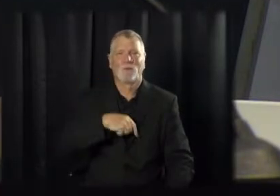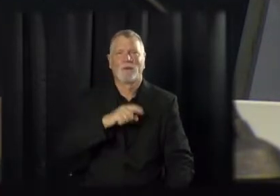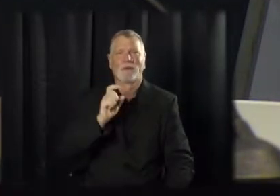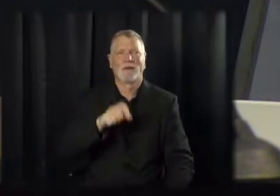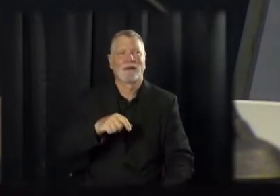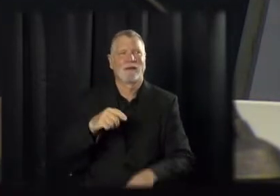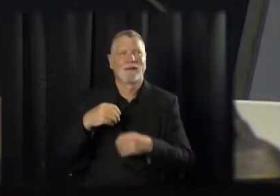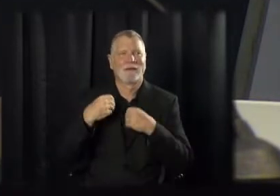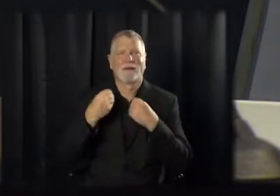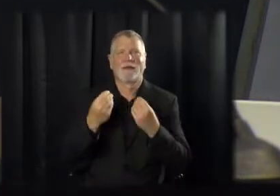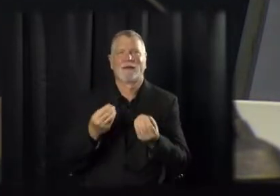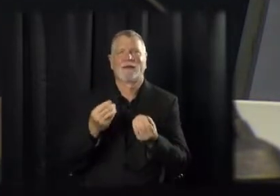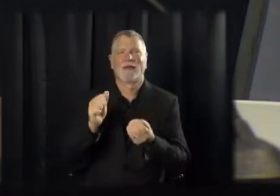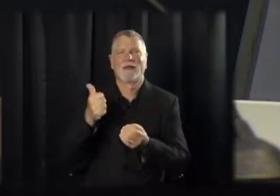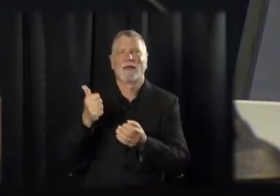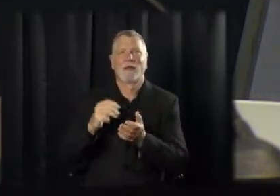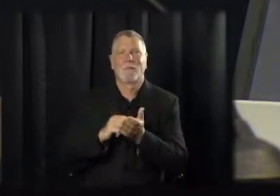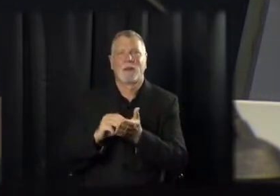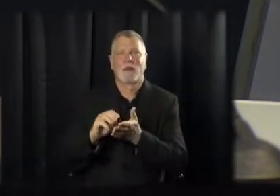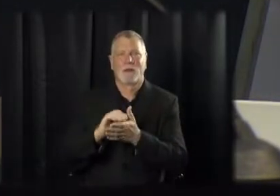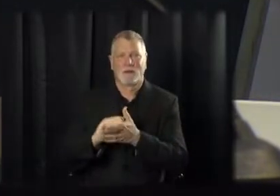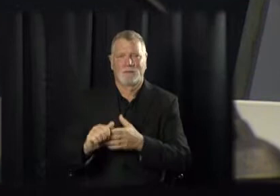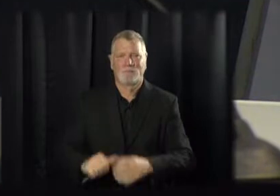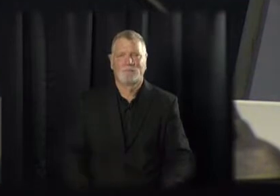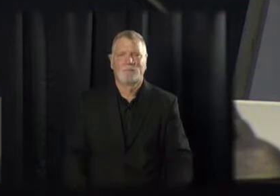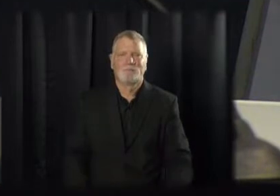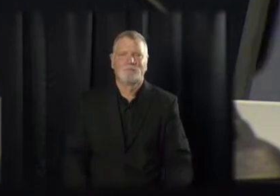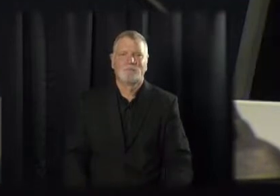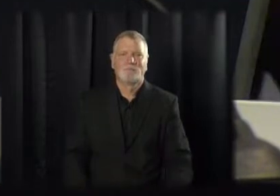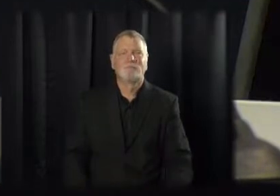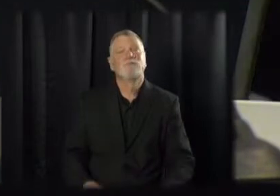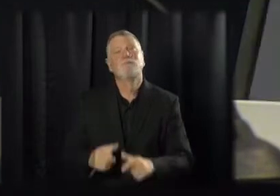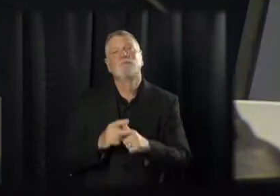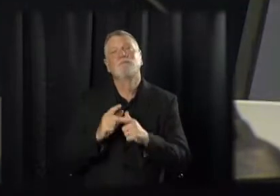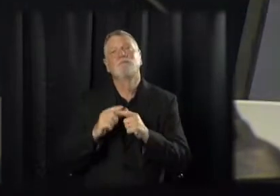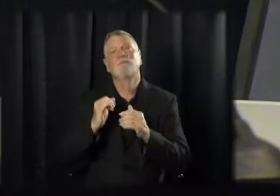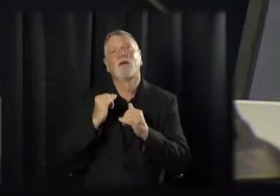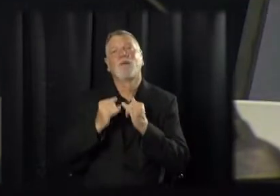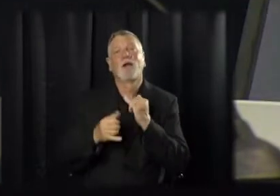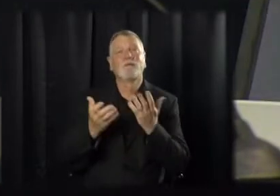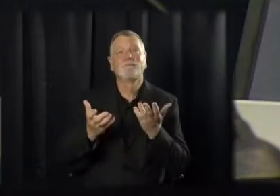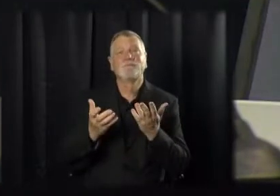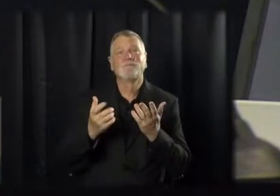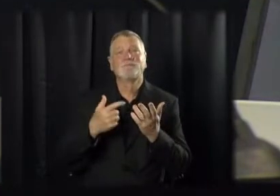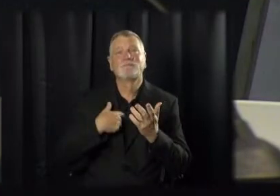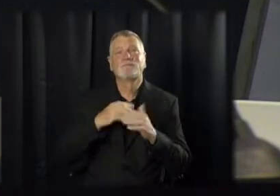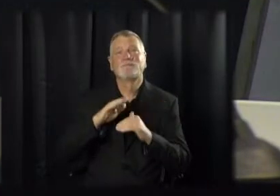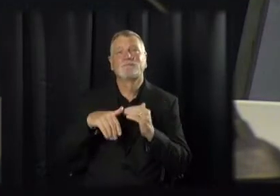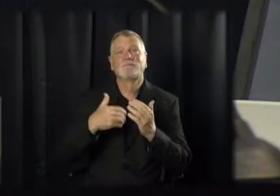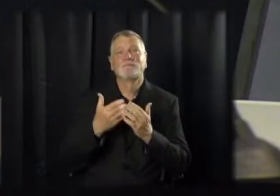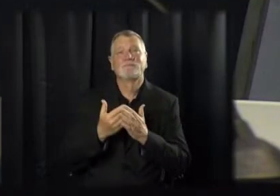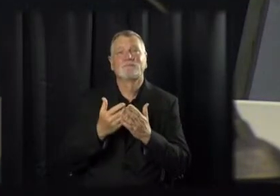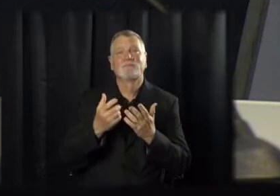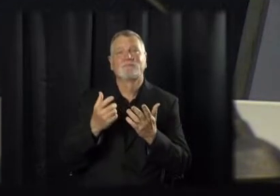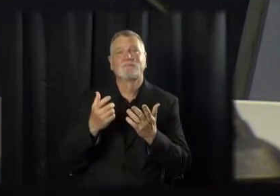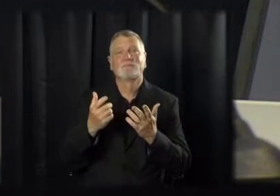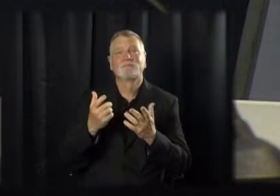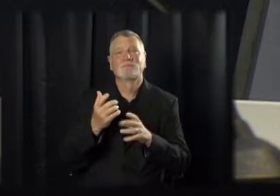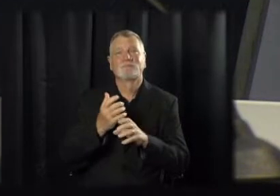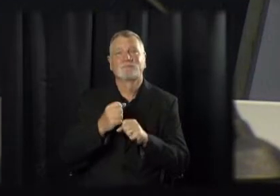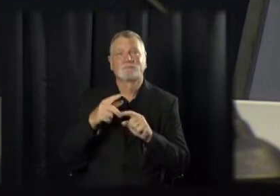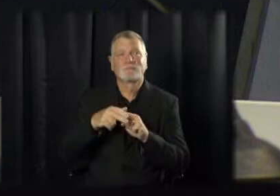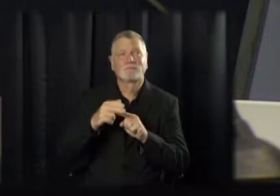need to give them $10 million, okay? And then finally, due to all the cuts that we have